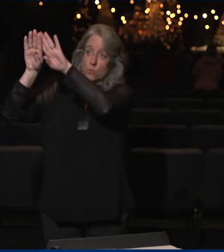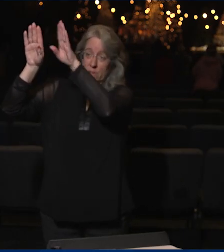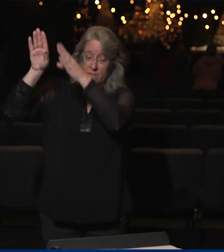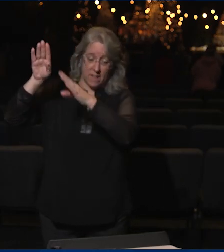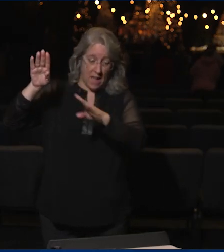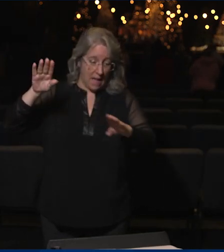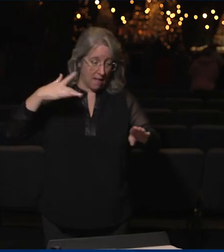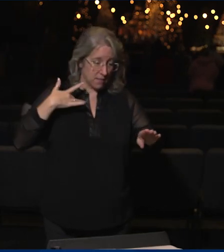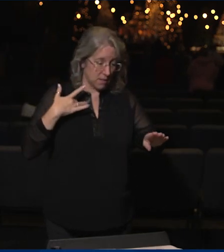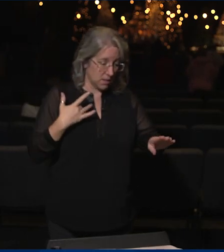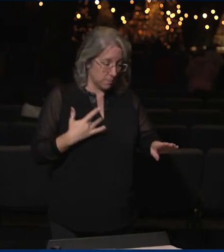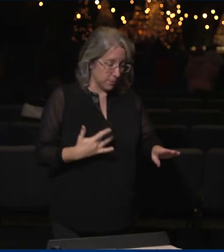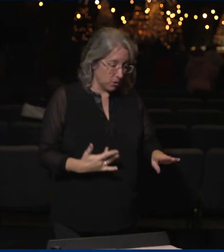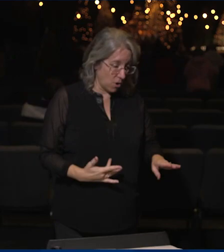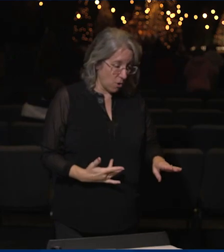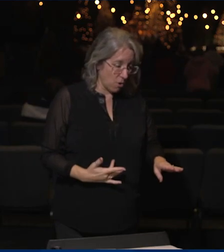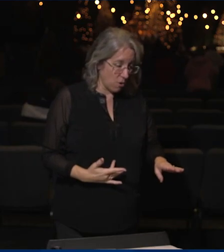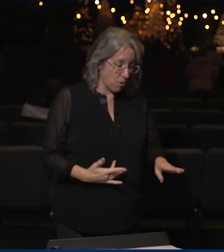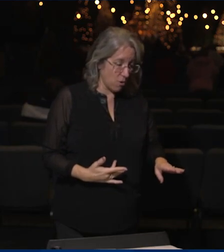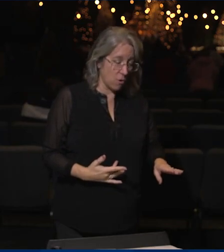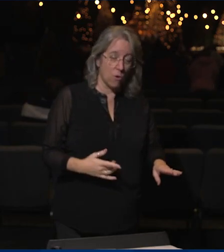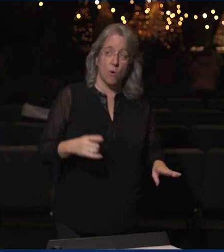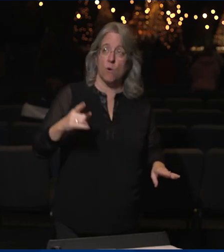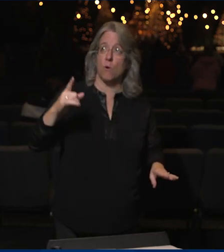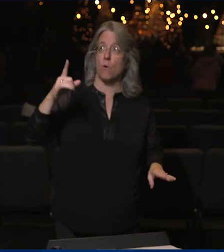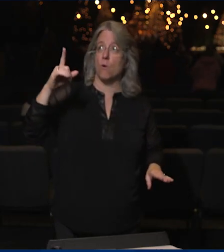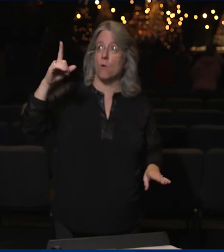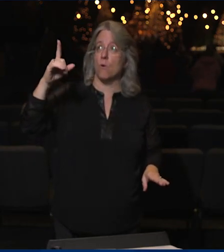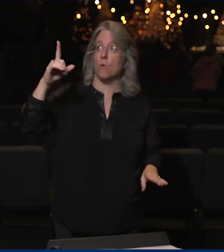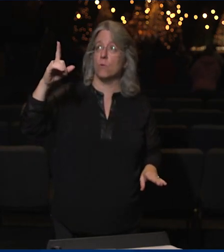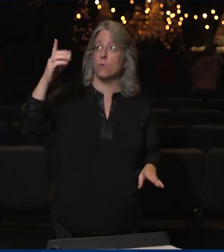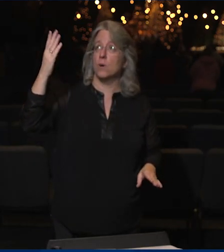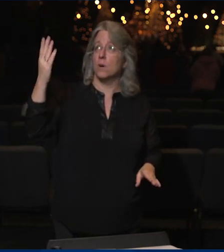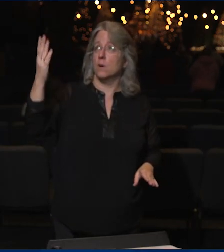to the valley below,